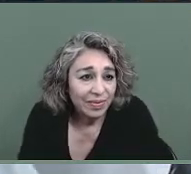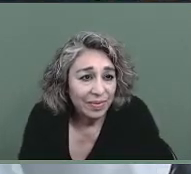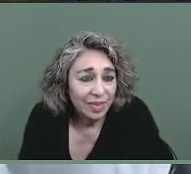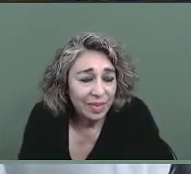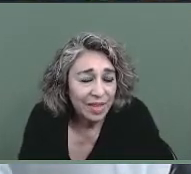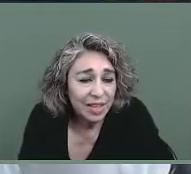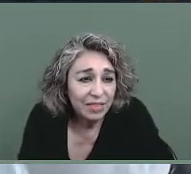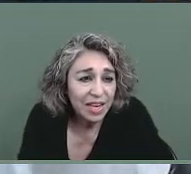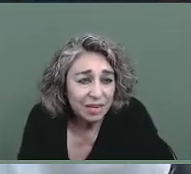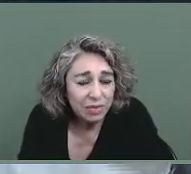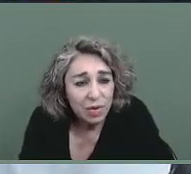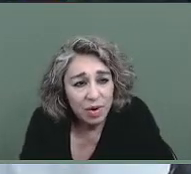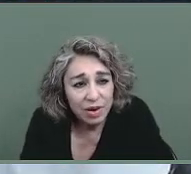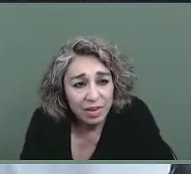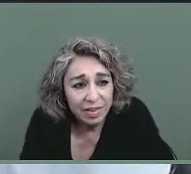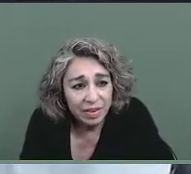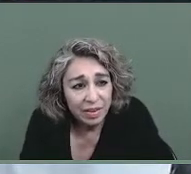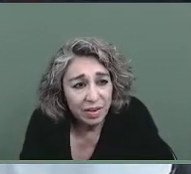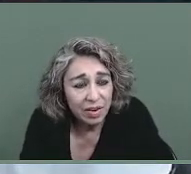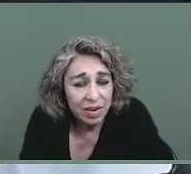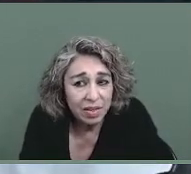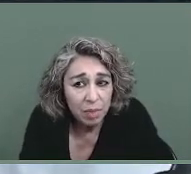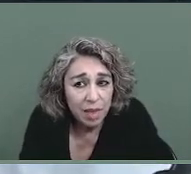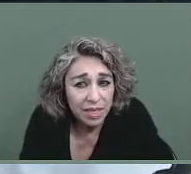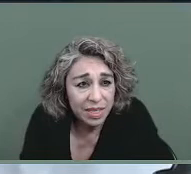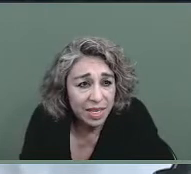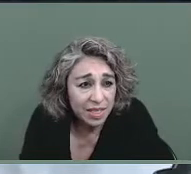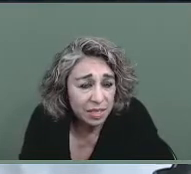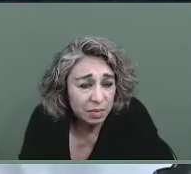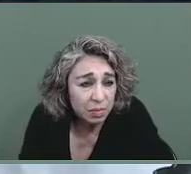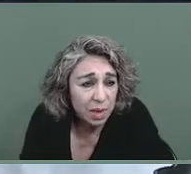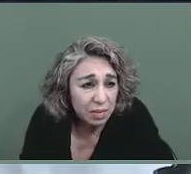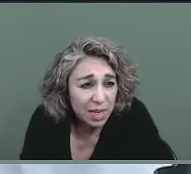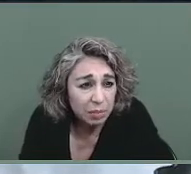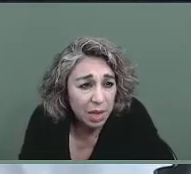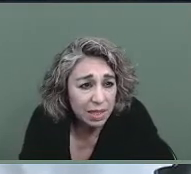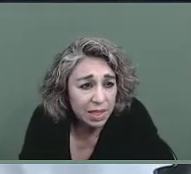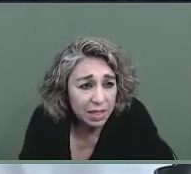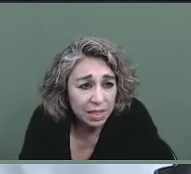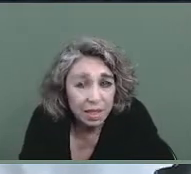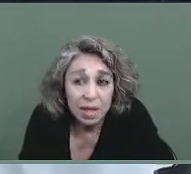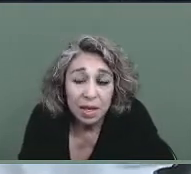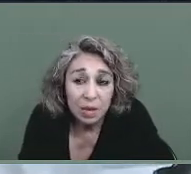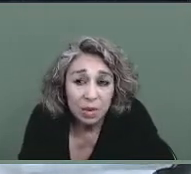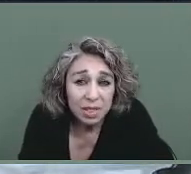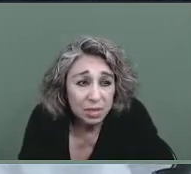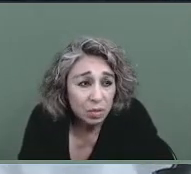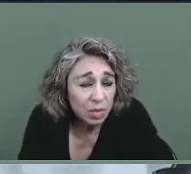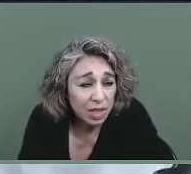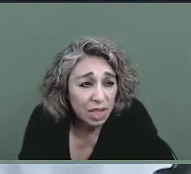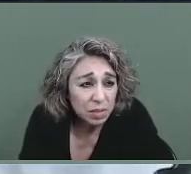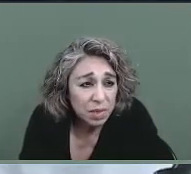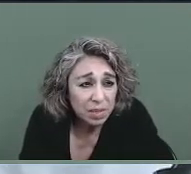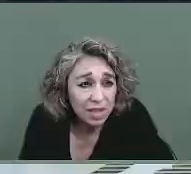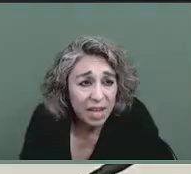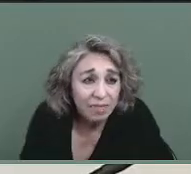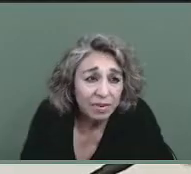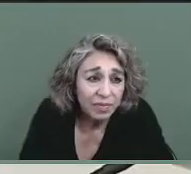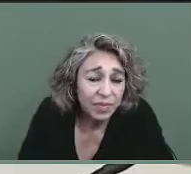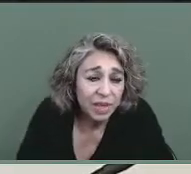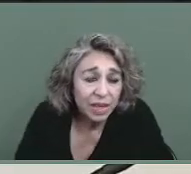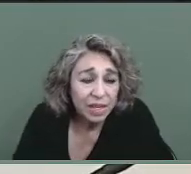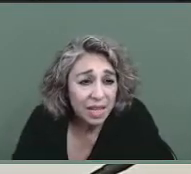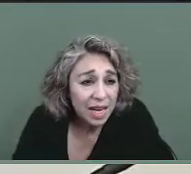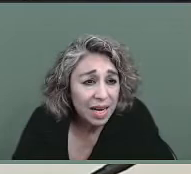that they've taken forth and politics public politics was what the hospital's had